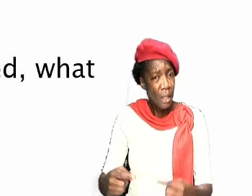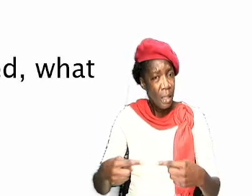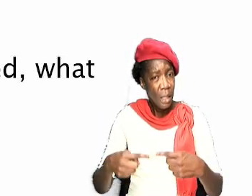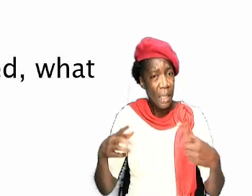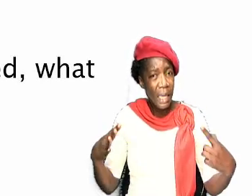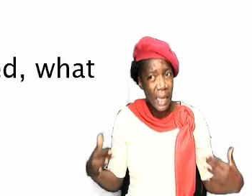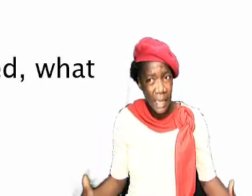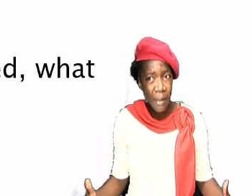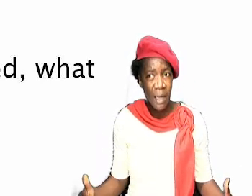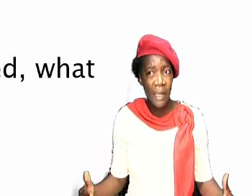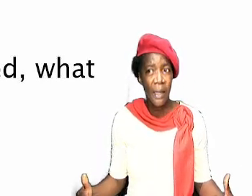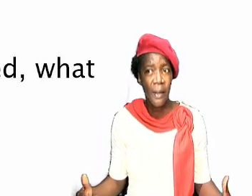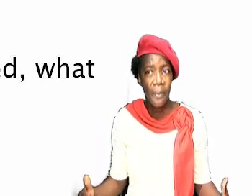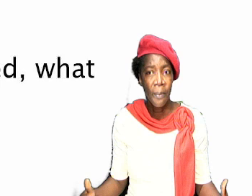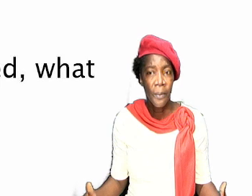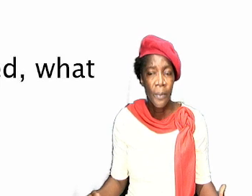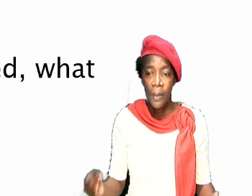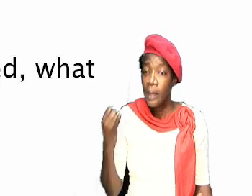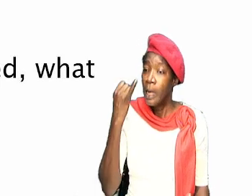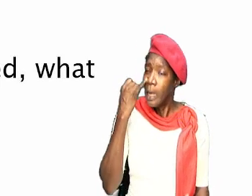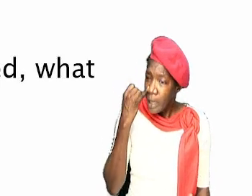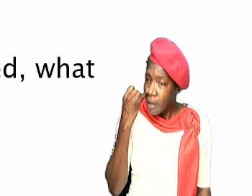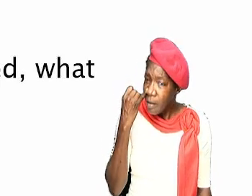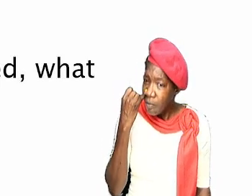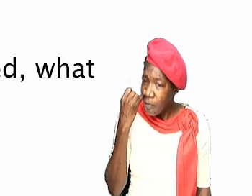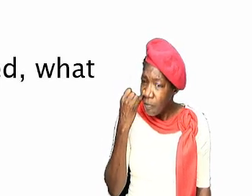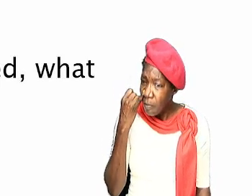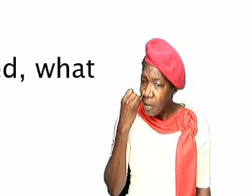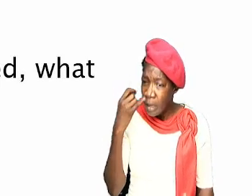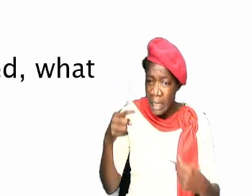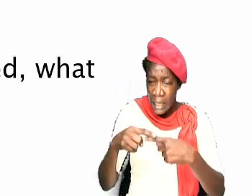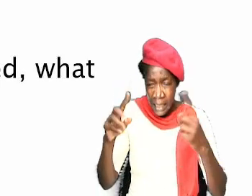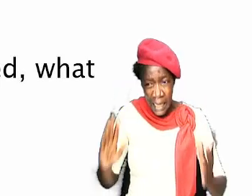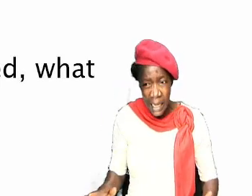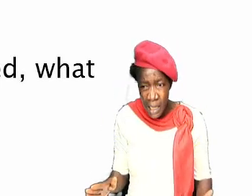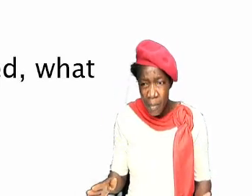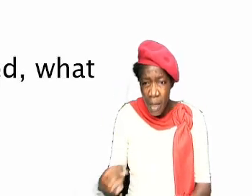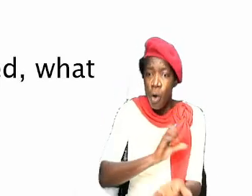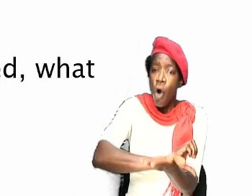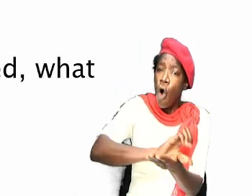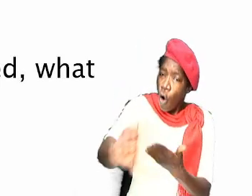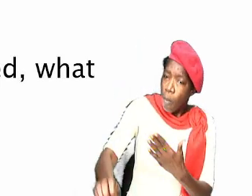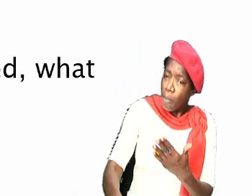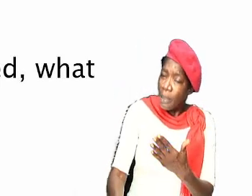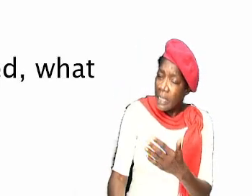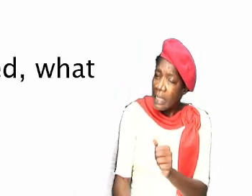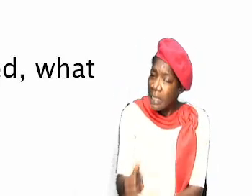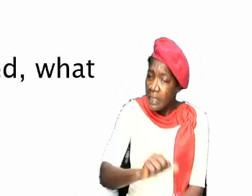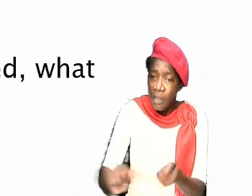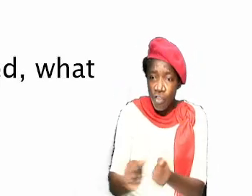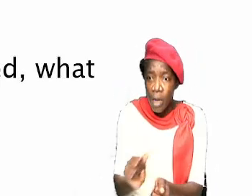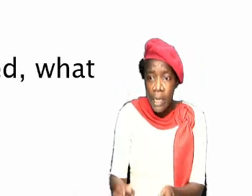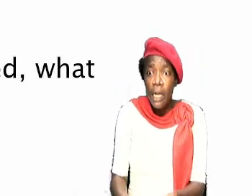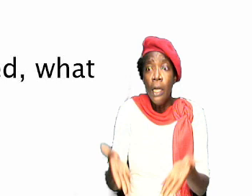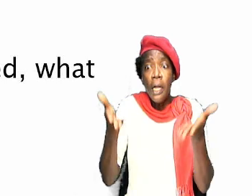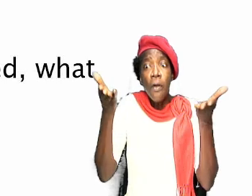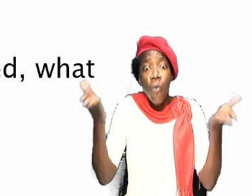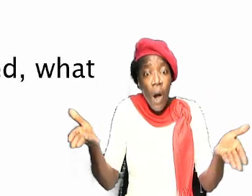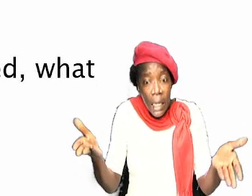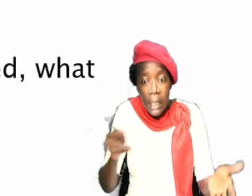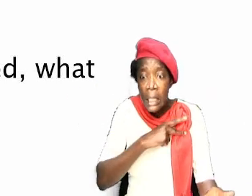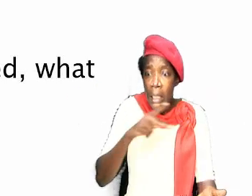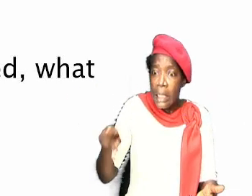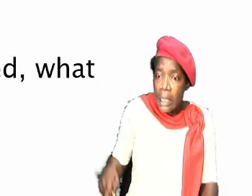If the Amalekites were utterly destroyed, then what was King Agag doing there alive?